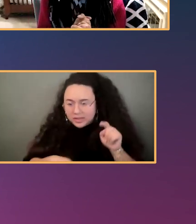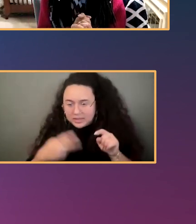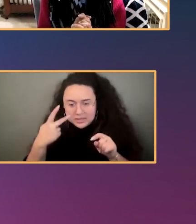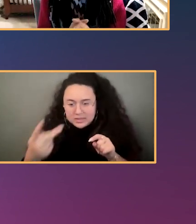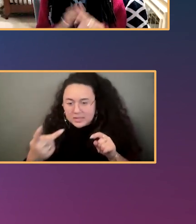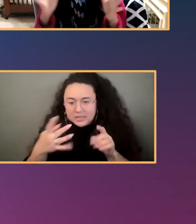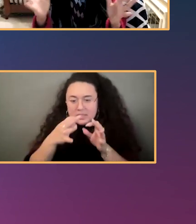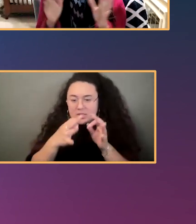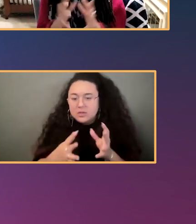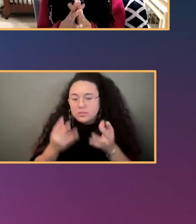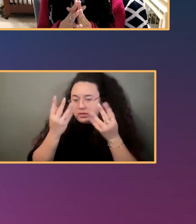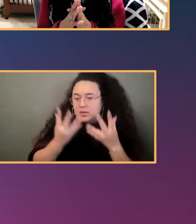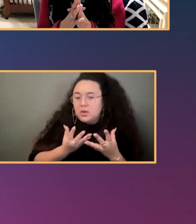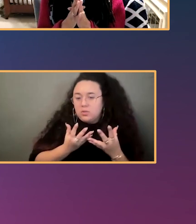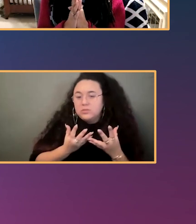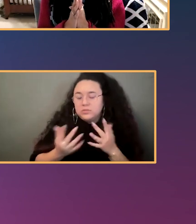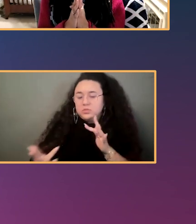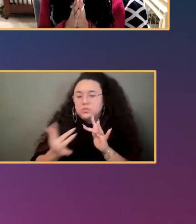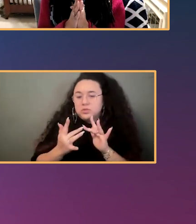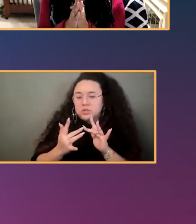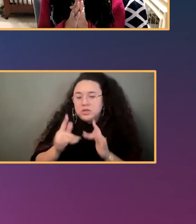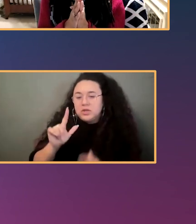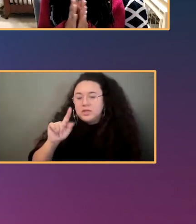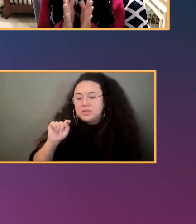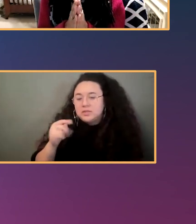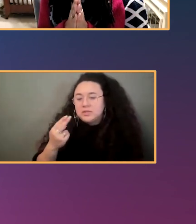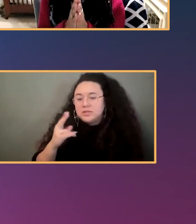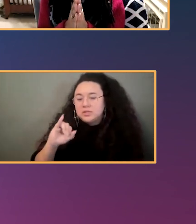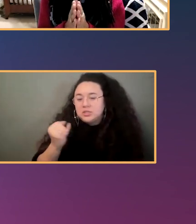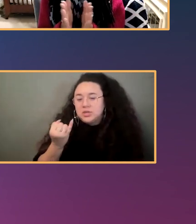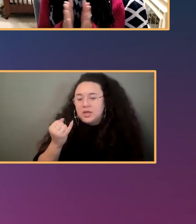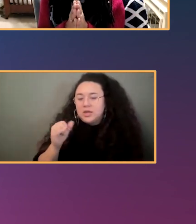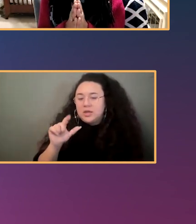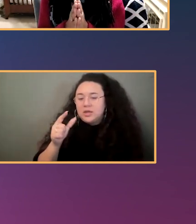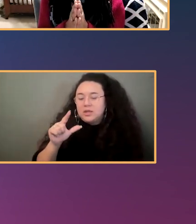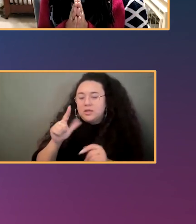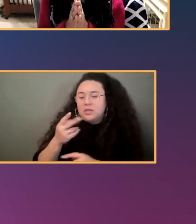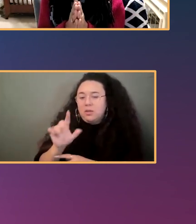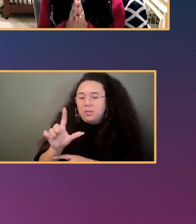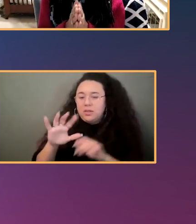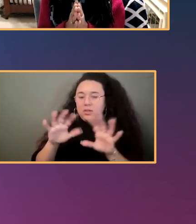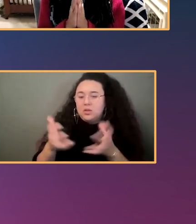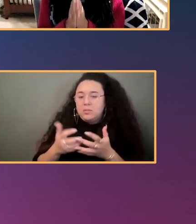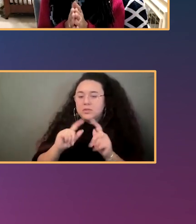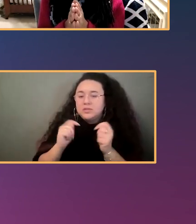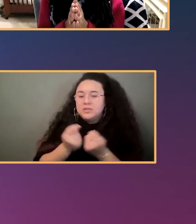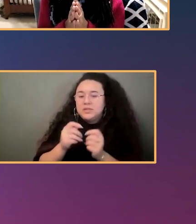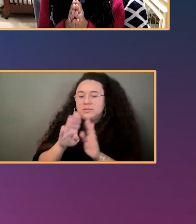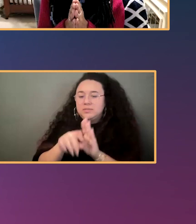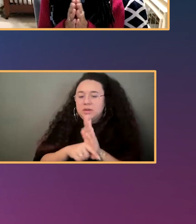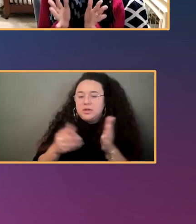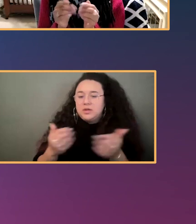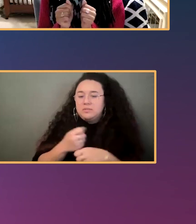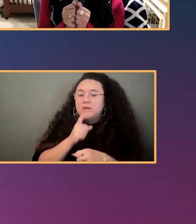trouble accessing that. Please reach out to the LTHJ Global team in the background who is always here to make sure that